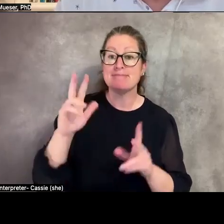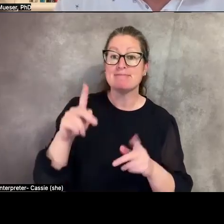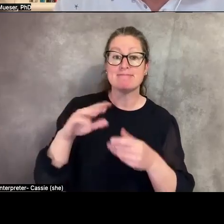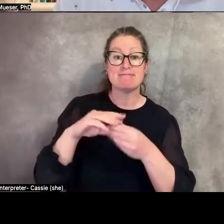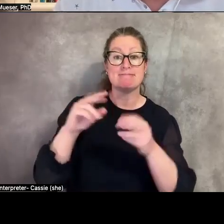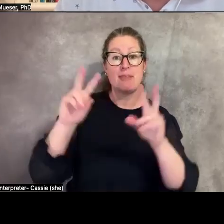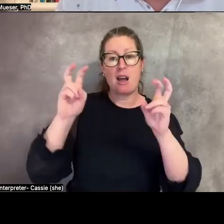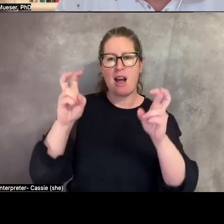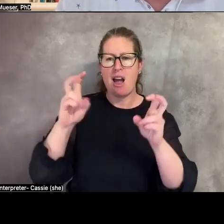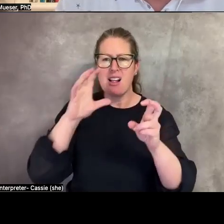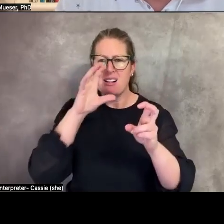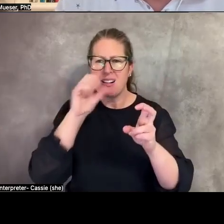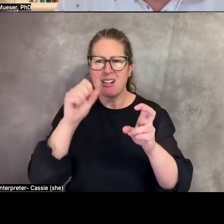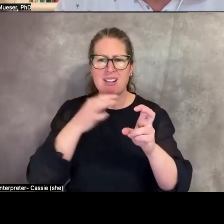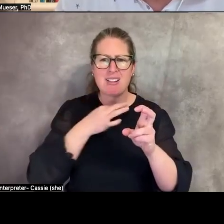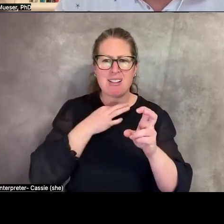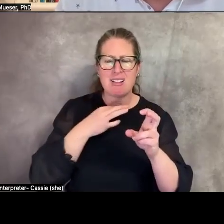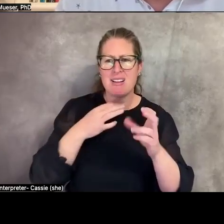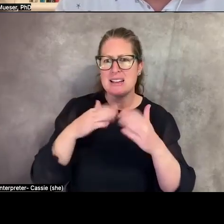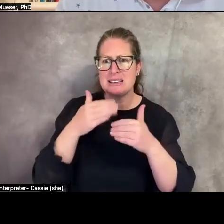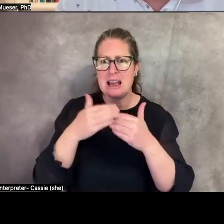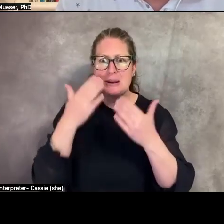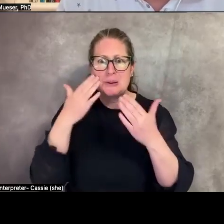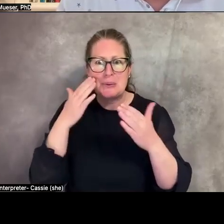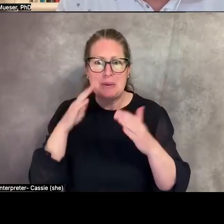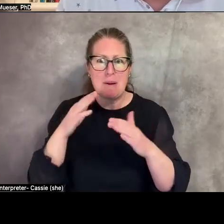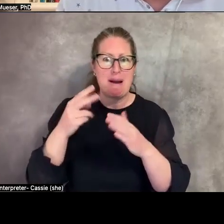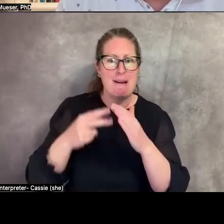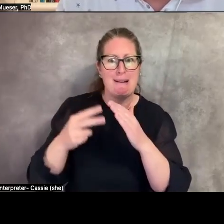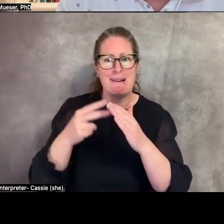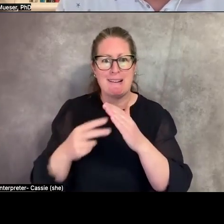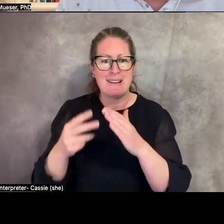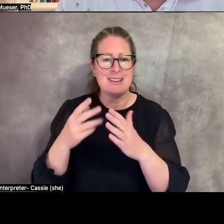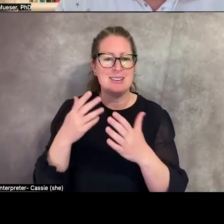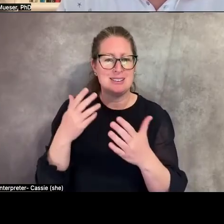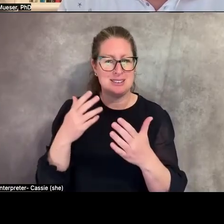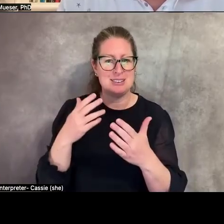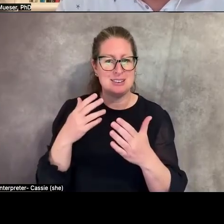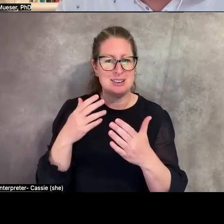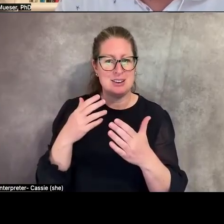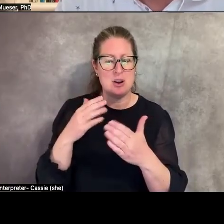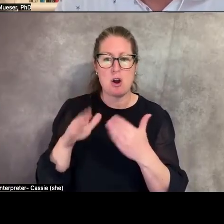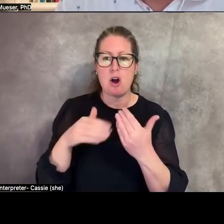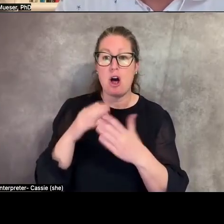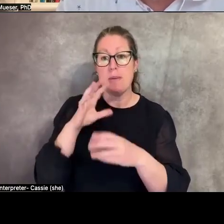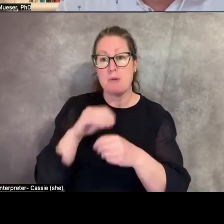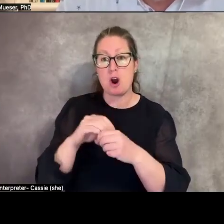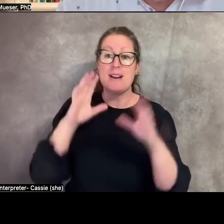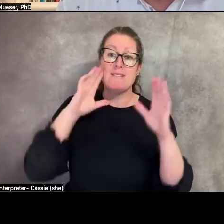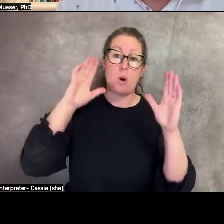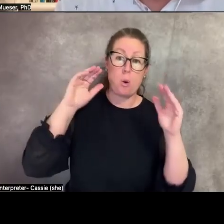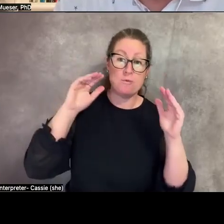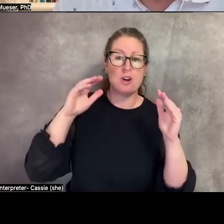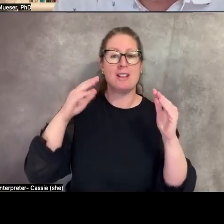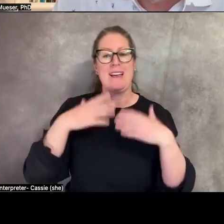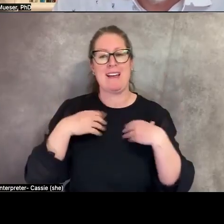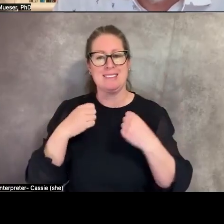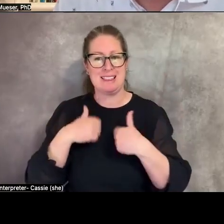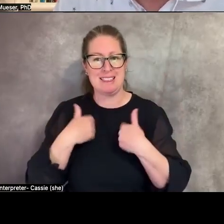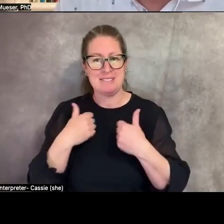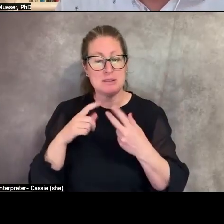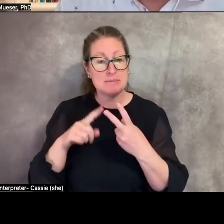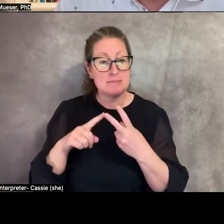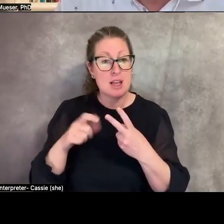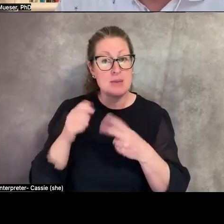was intriguing. I didn't know what we were going to do next. These are all hopeful. They're all part of hopeful, healthy living. And another participant said,